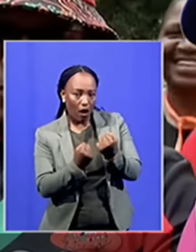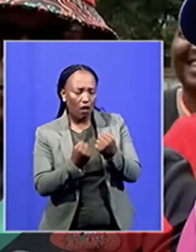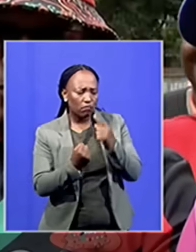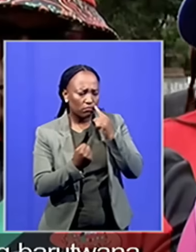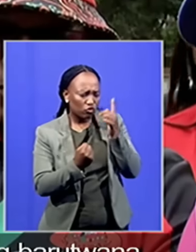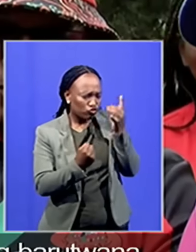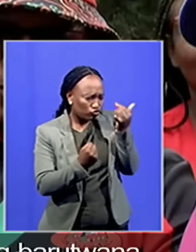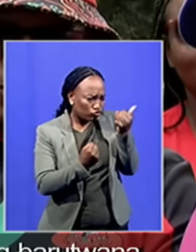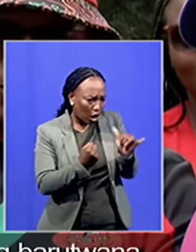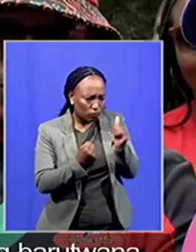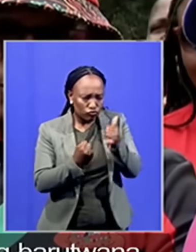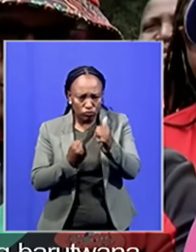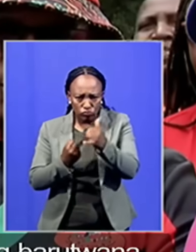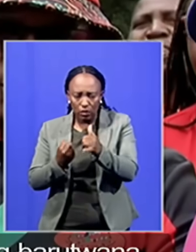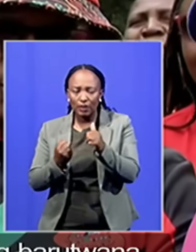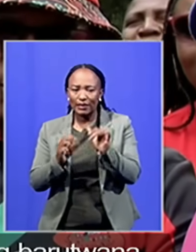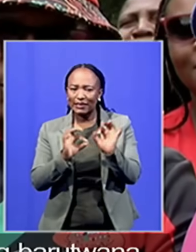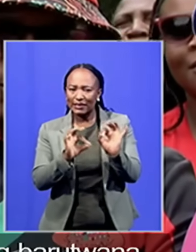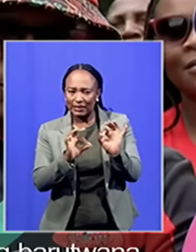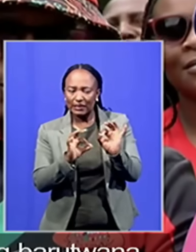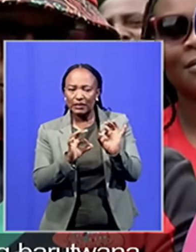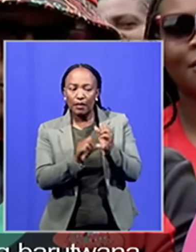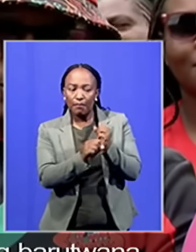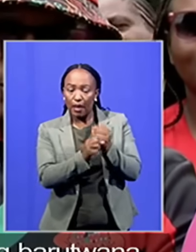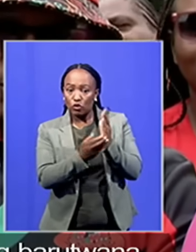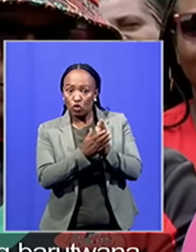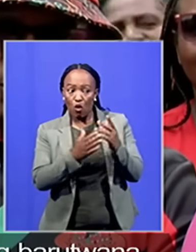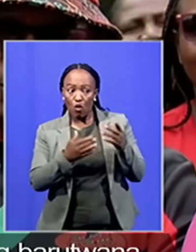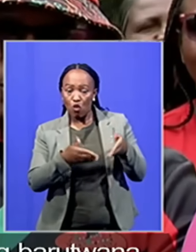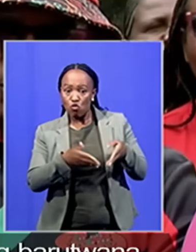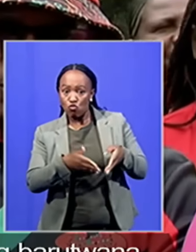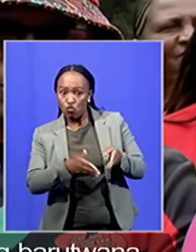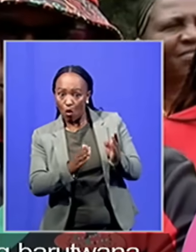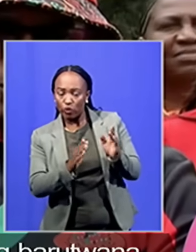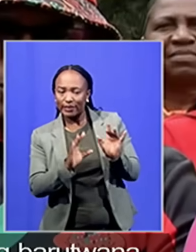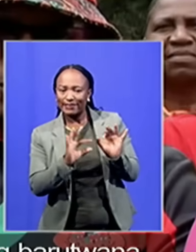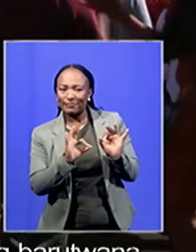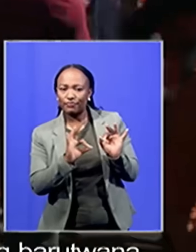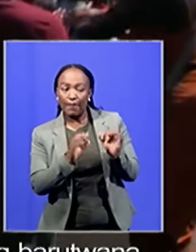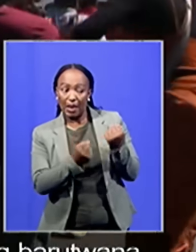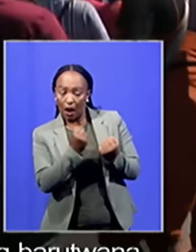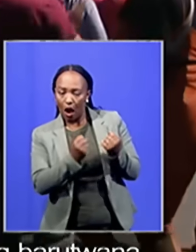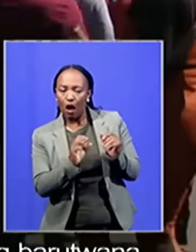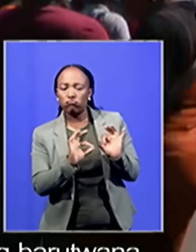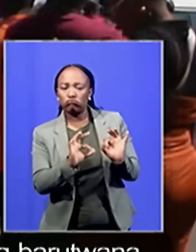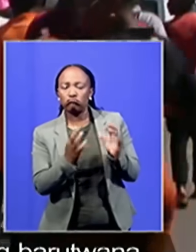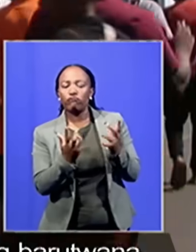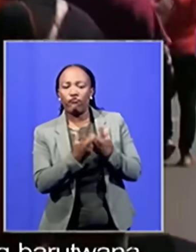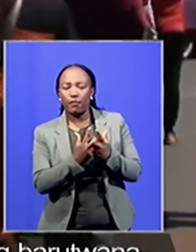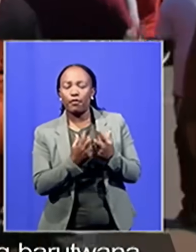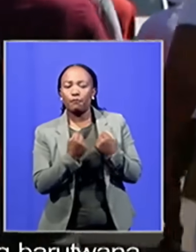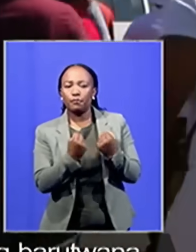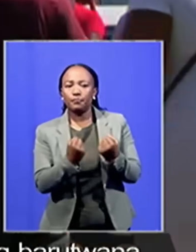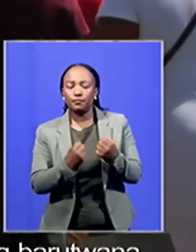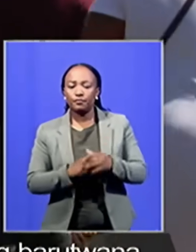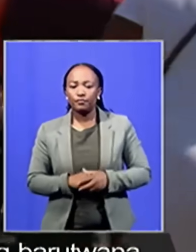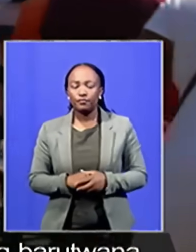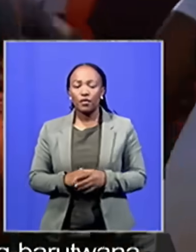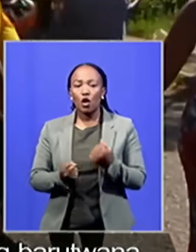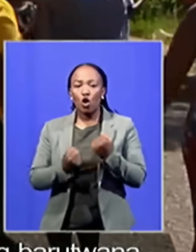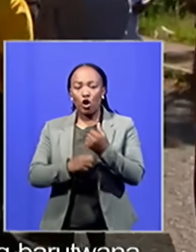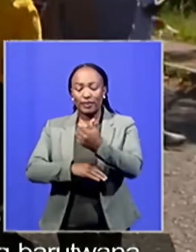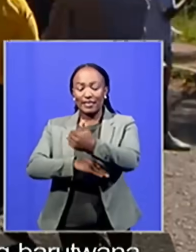vehicles are roadworthy, because we can't be having such. Kantle ho lekgotla mekgatlo ba ahi le